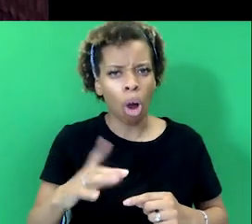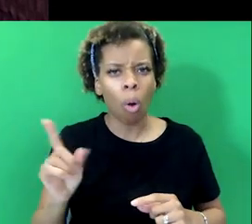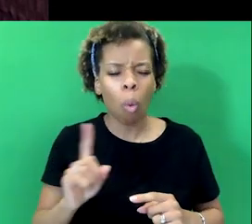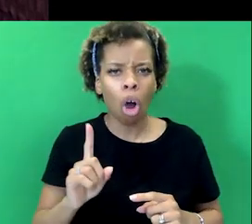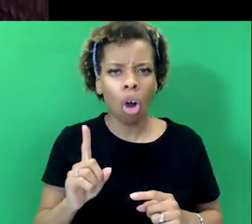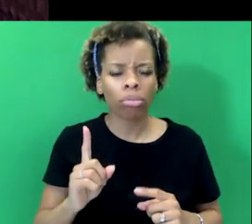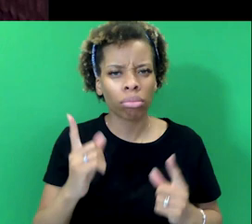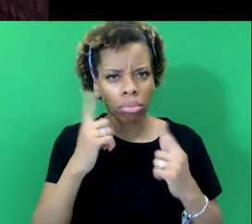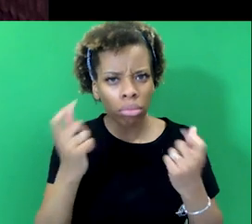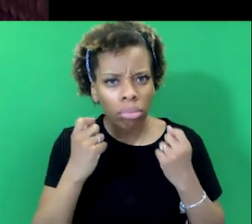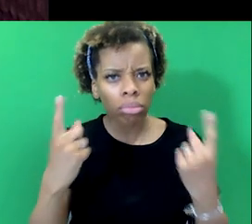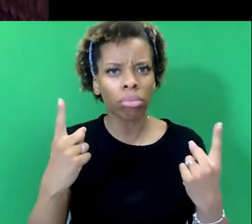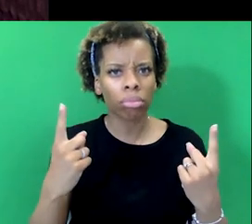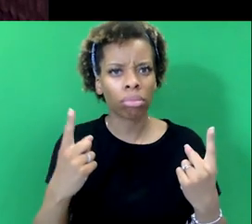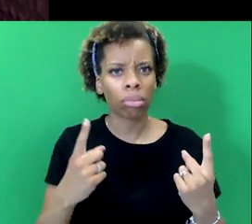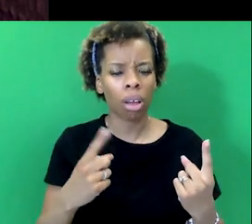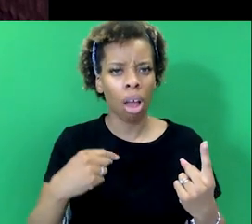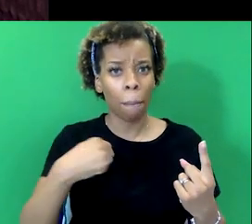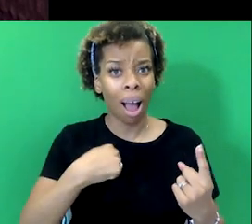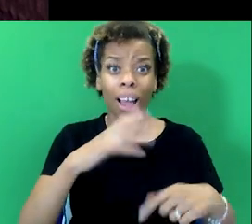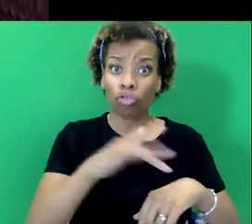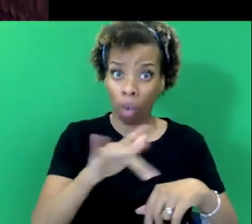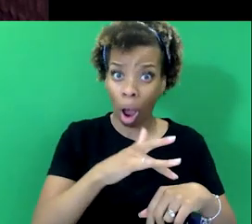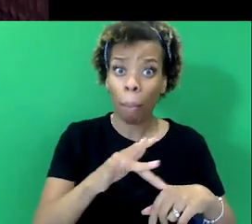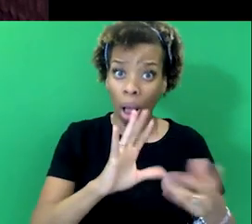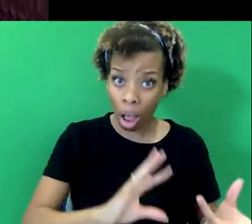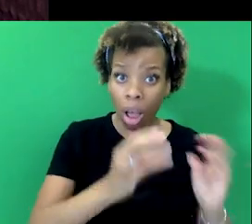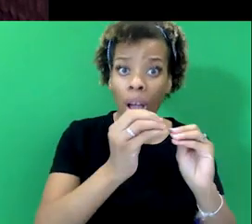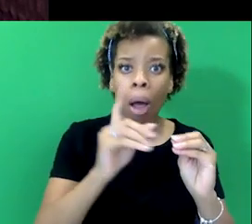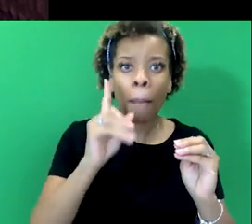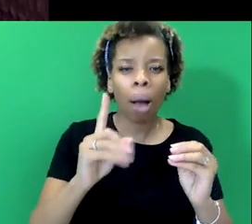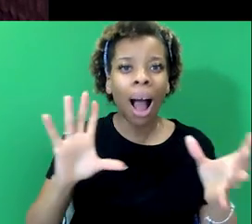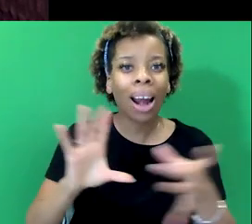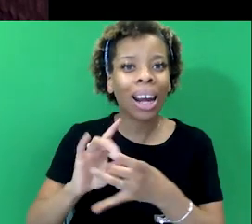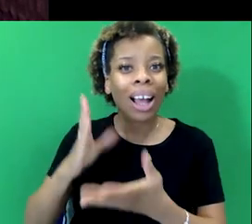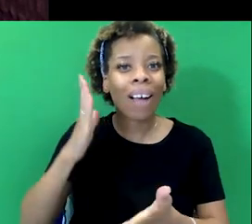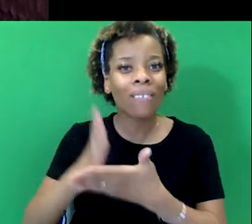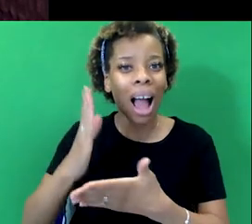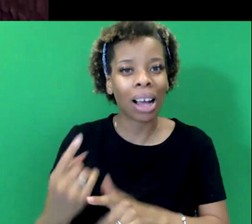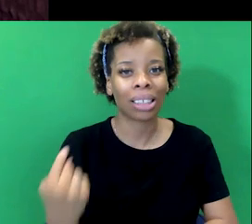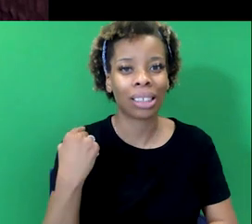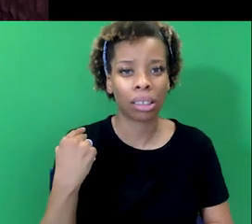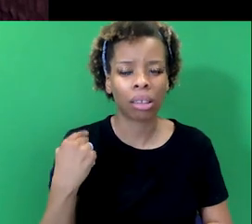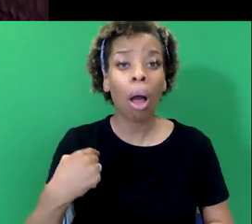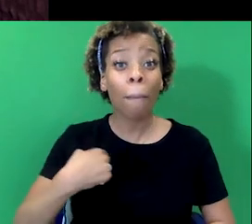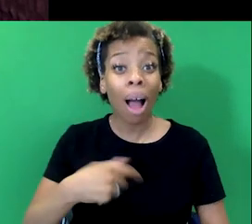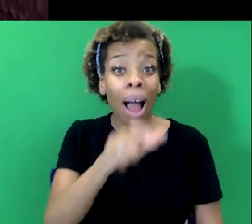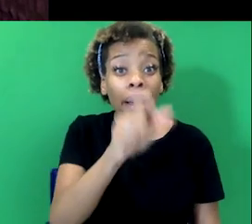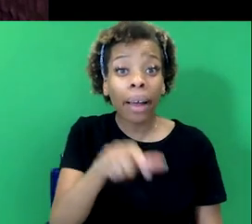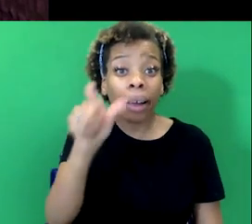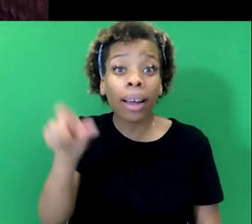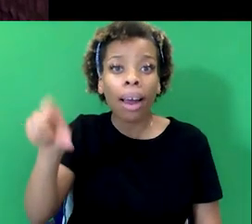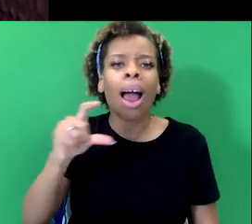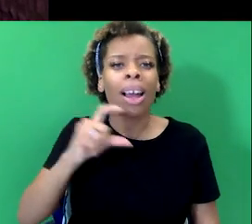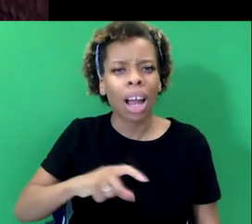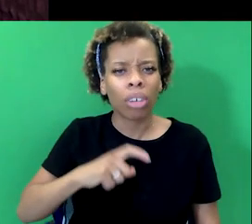drama was fact-based. I had to fictionalize my characters, and it is a fine